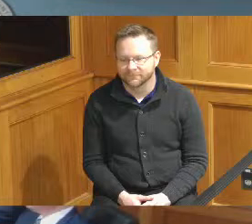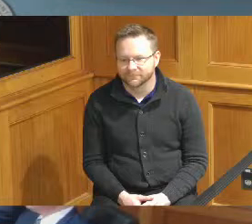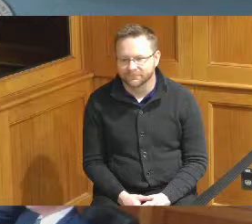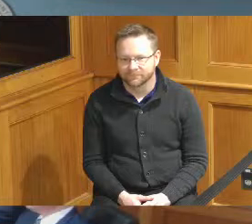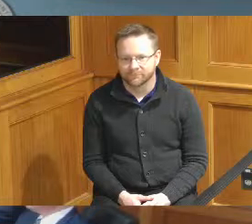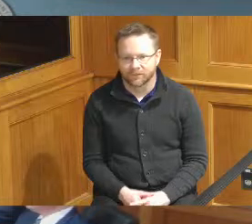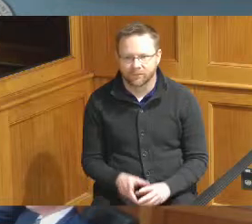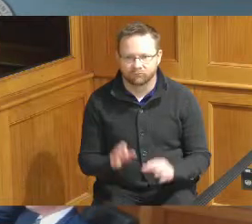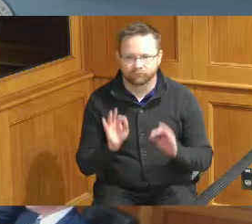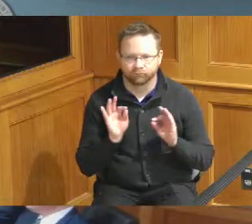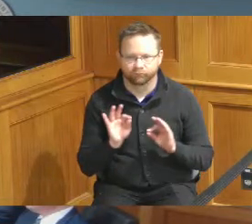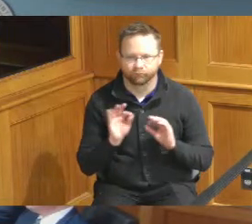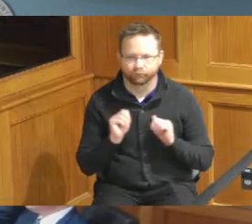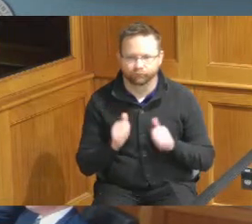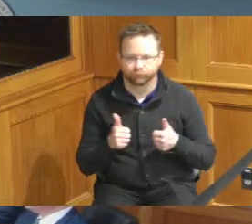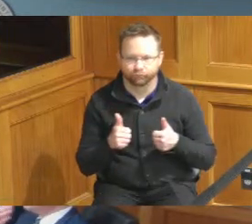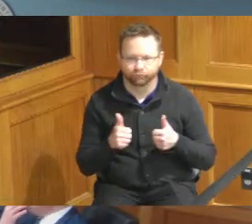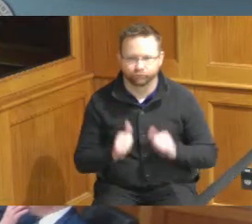Perfect.